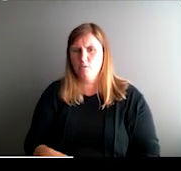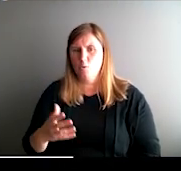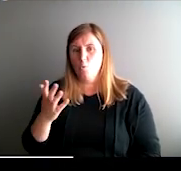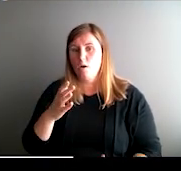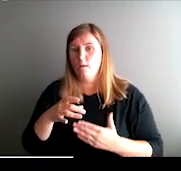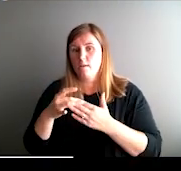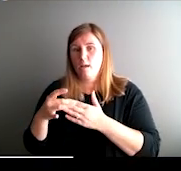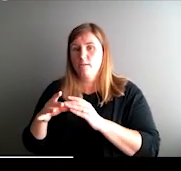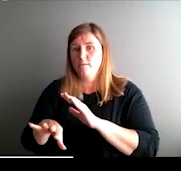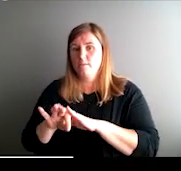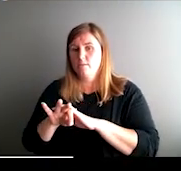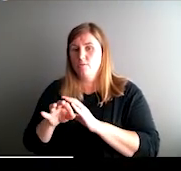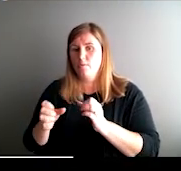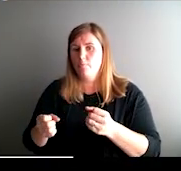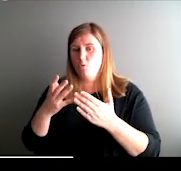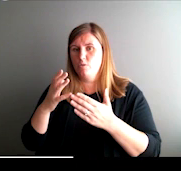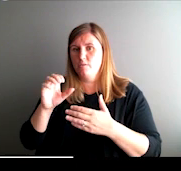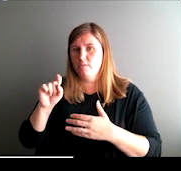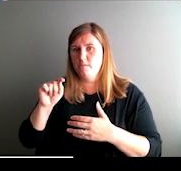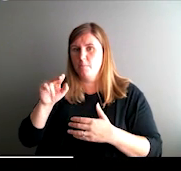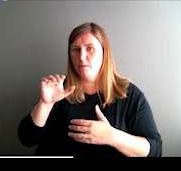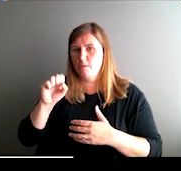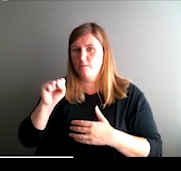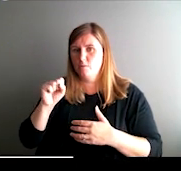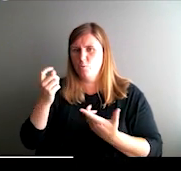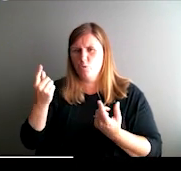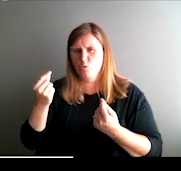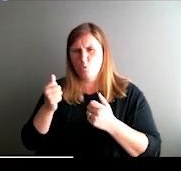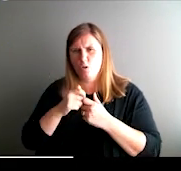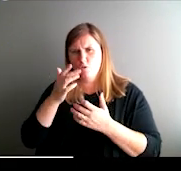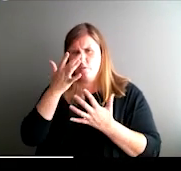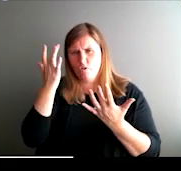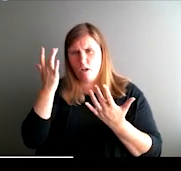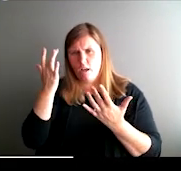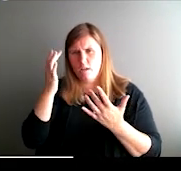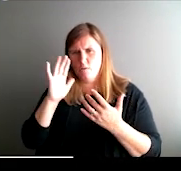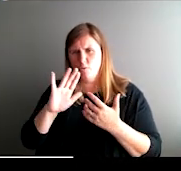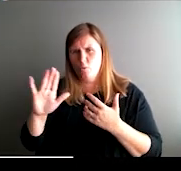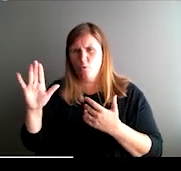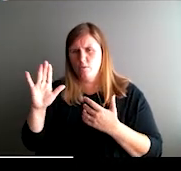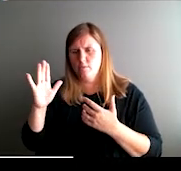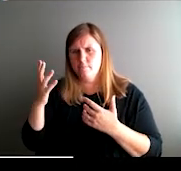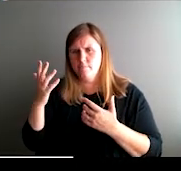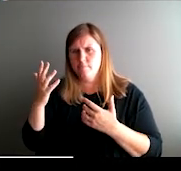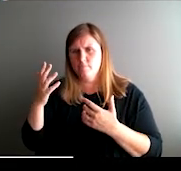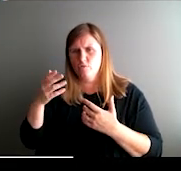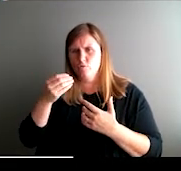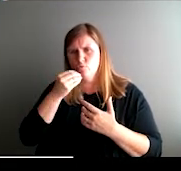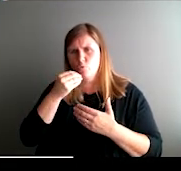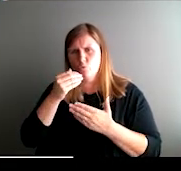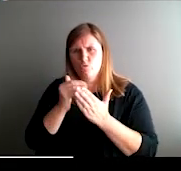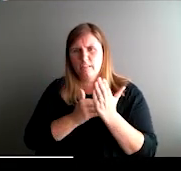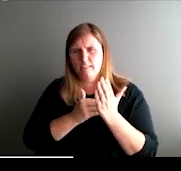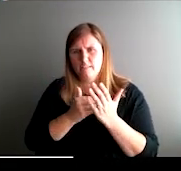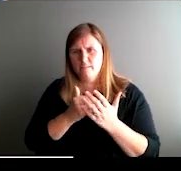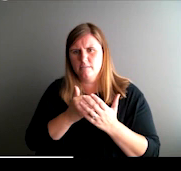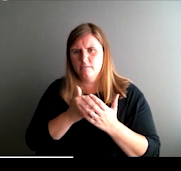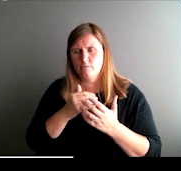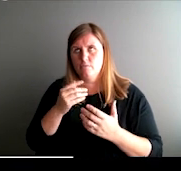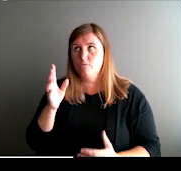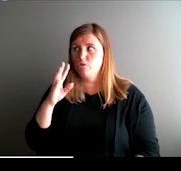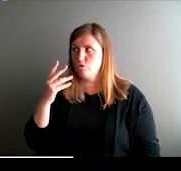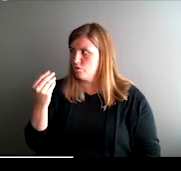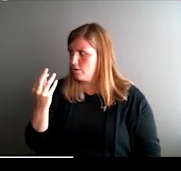guides selection of multiple stimuli? What do you do when you forget your grocery list? You talk to